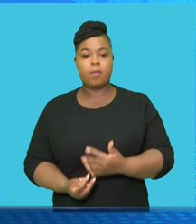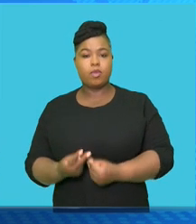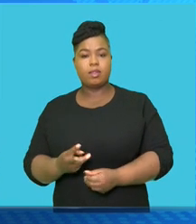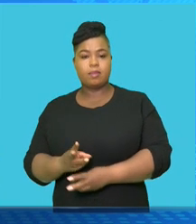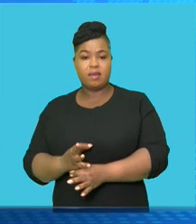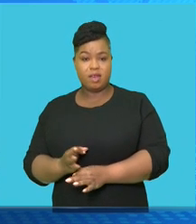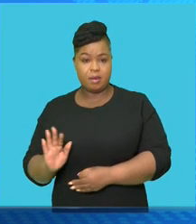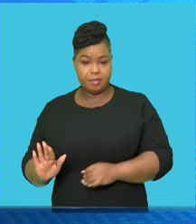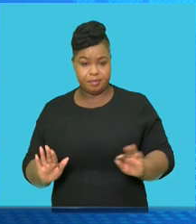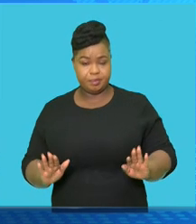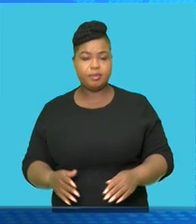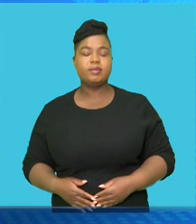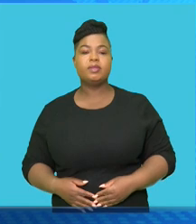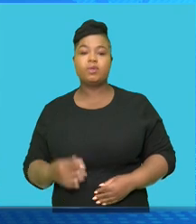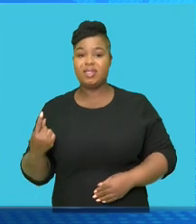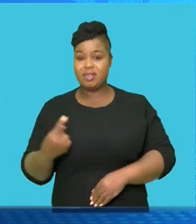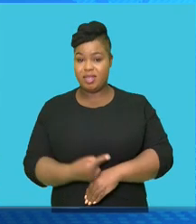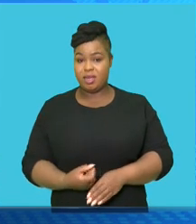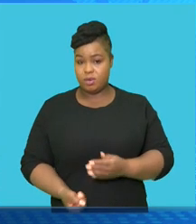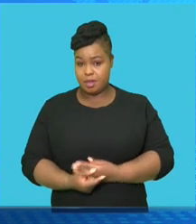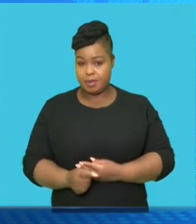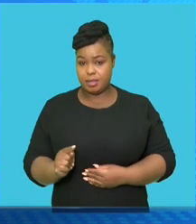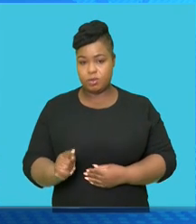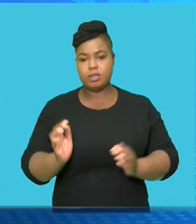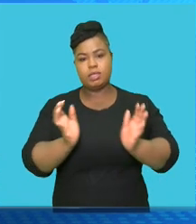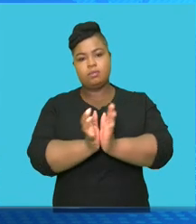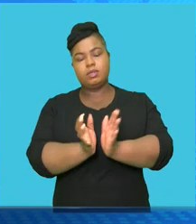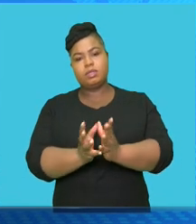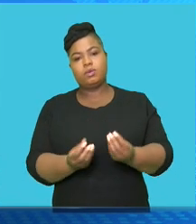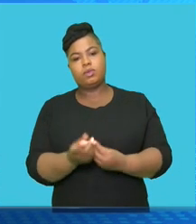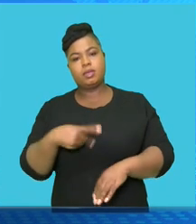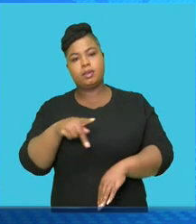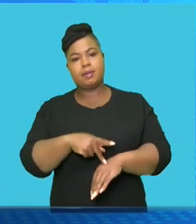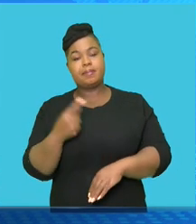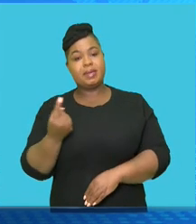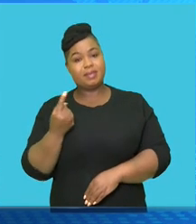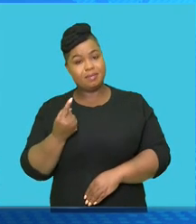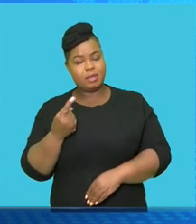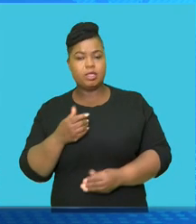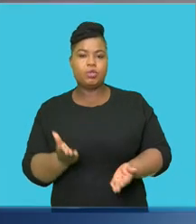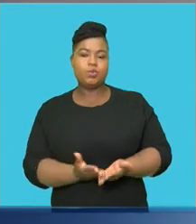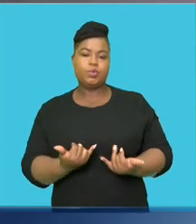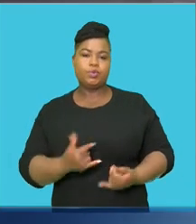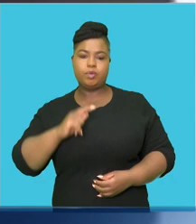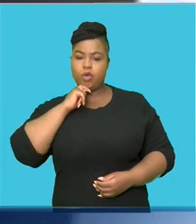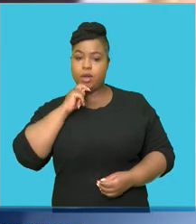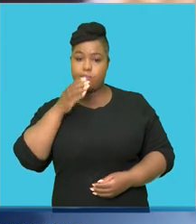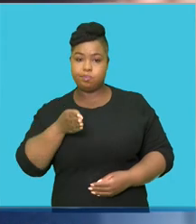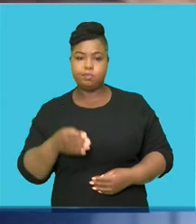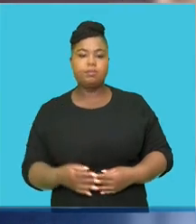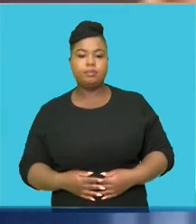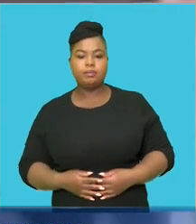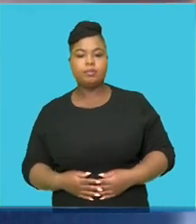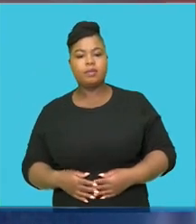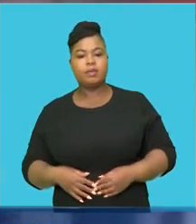the father of the children had a meeting with the principal at the school in the morning isa beleze